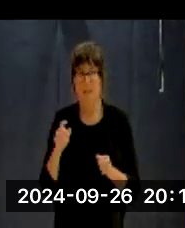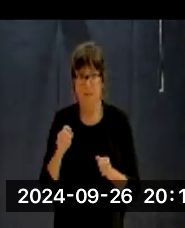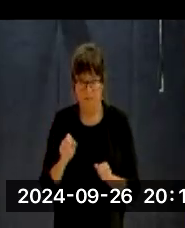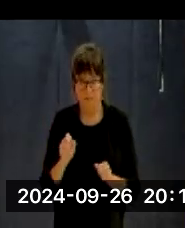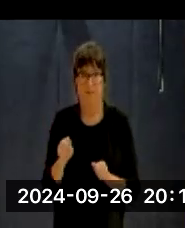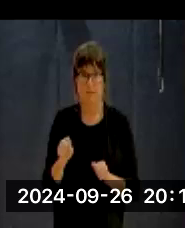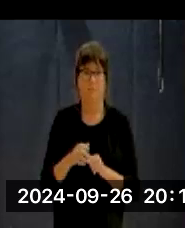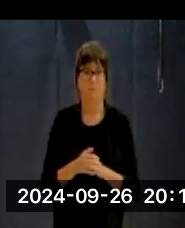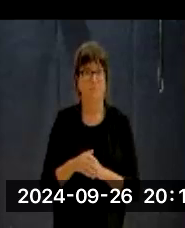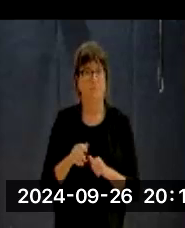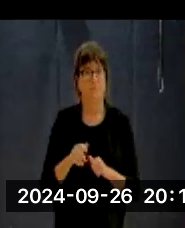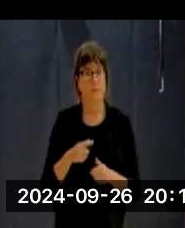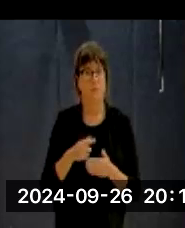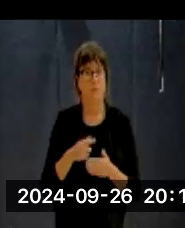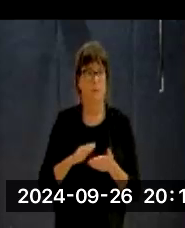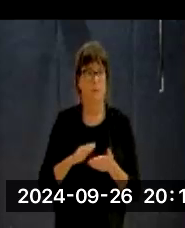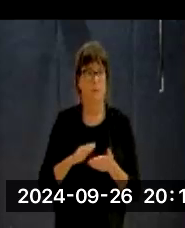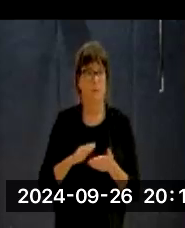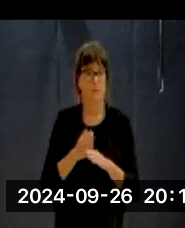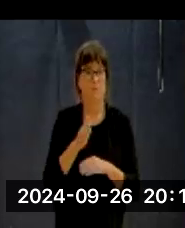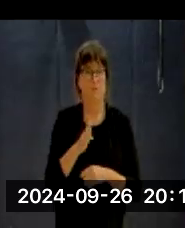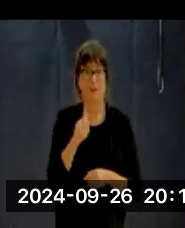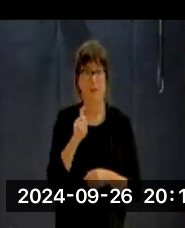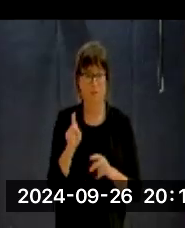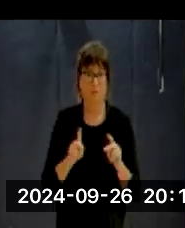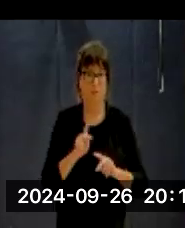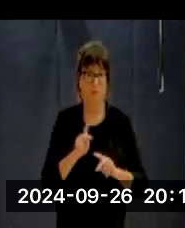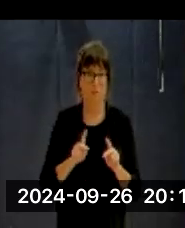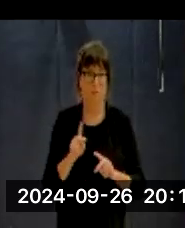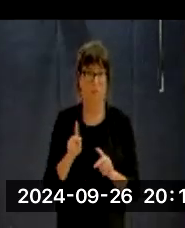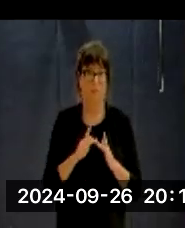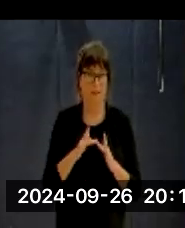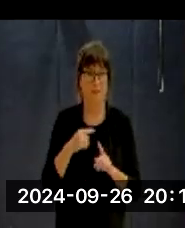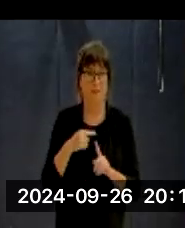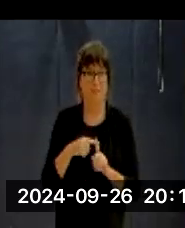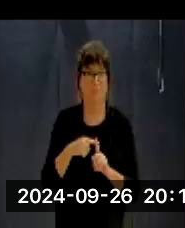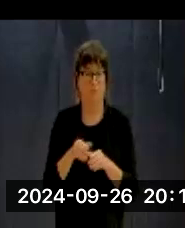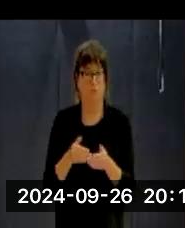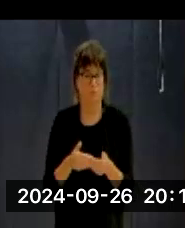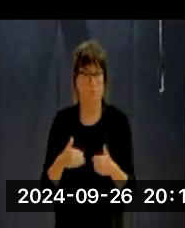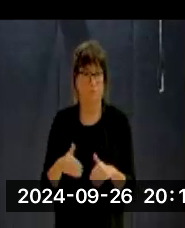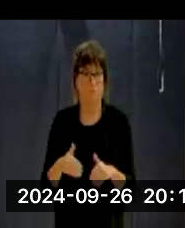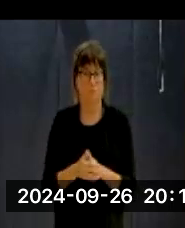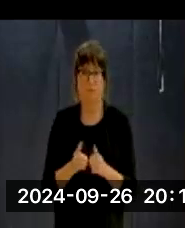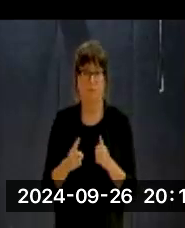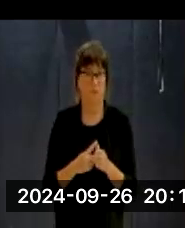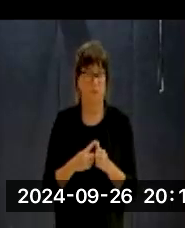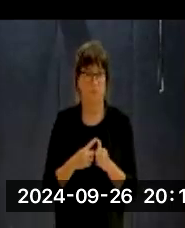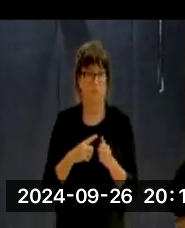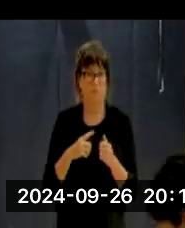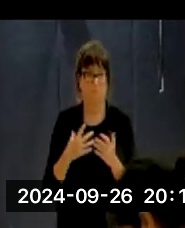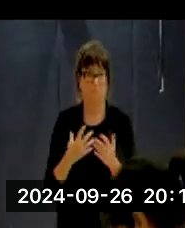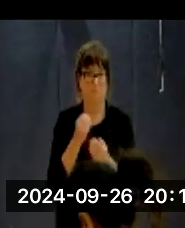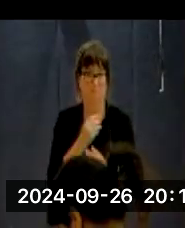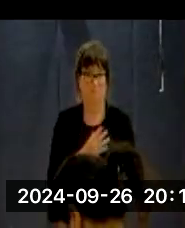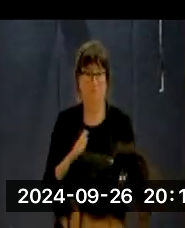This has been a community of over 100 individuals online and in the room. So first and foremost, from a community